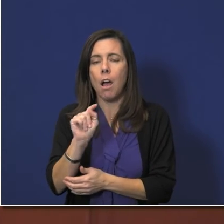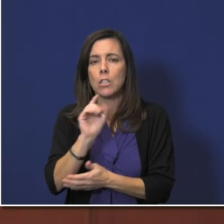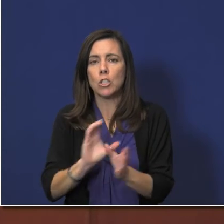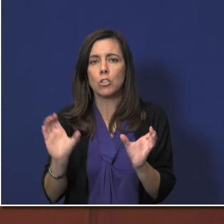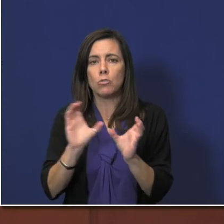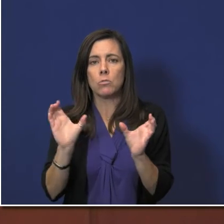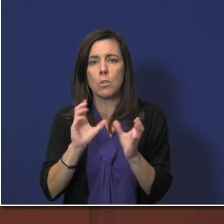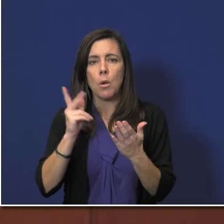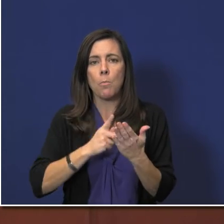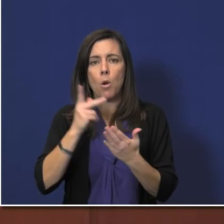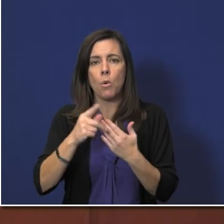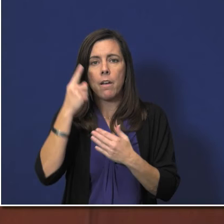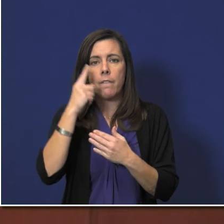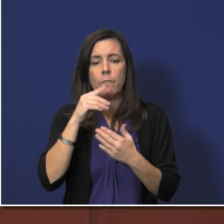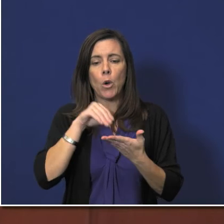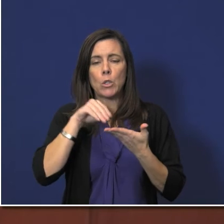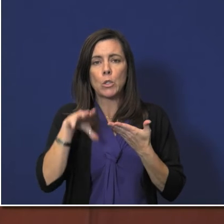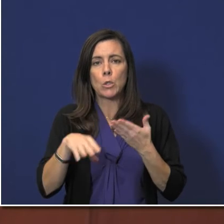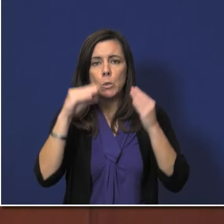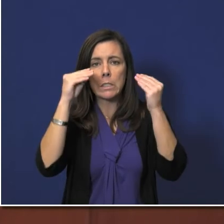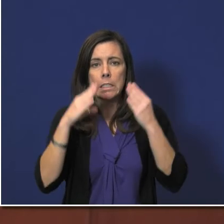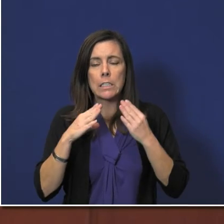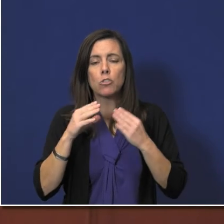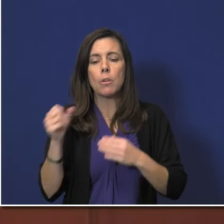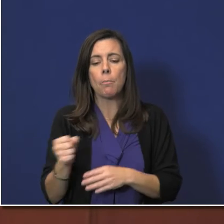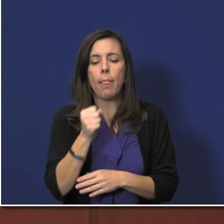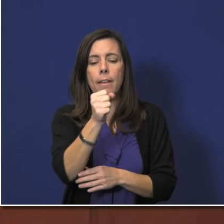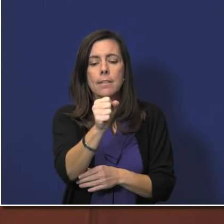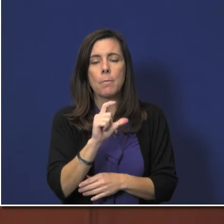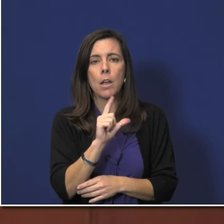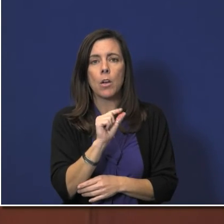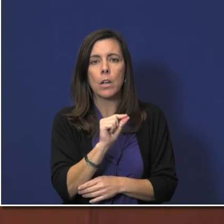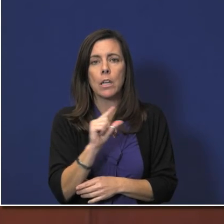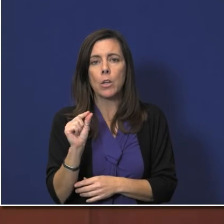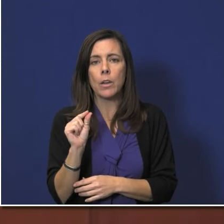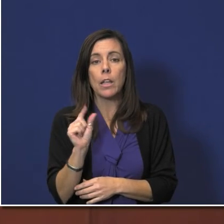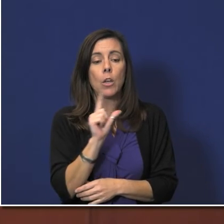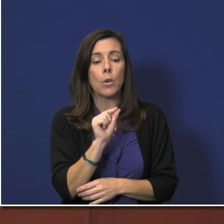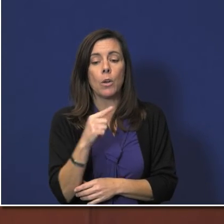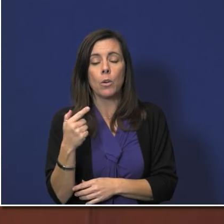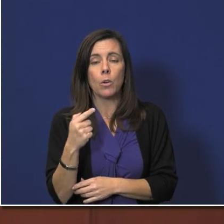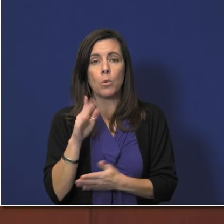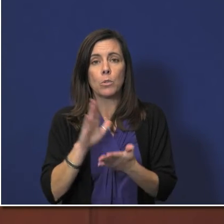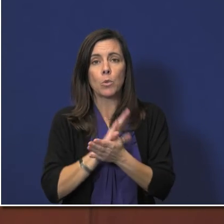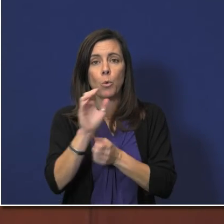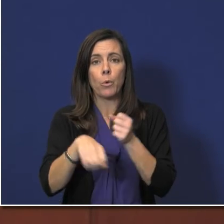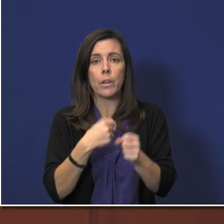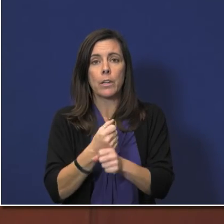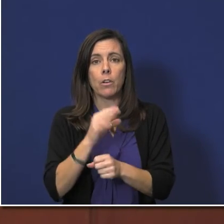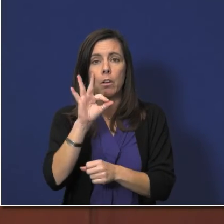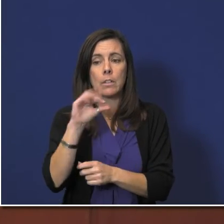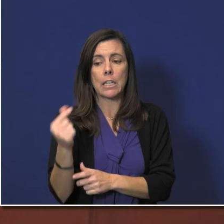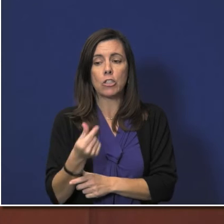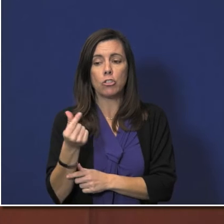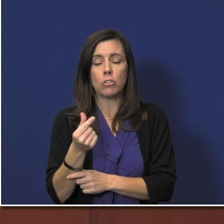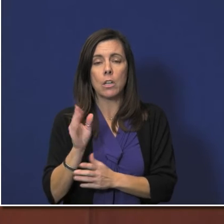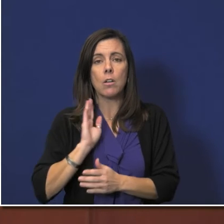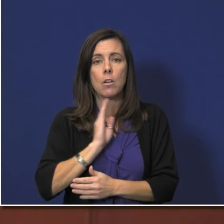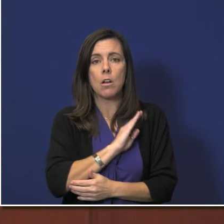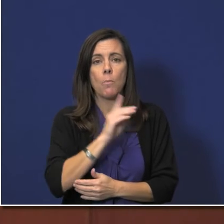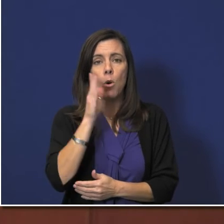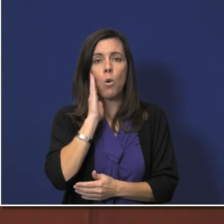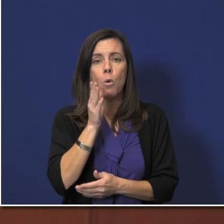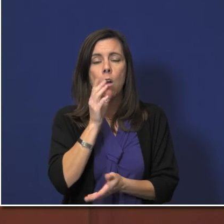for student-teacher placements for the 2020-2021 school year. 9G, the board will consider approving on first